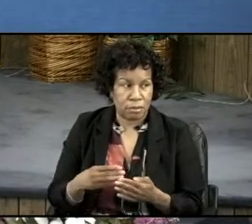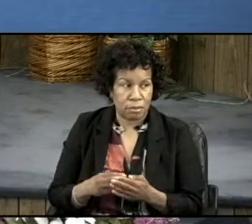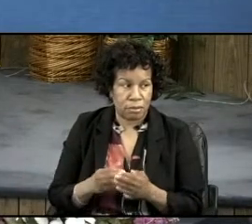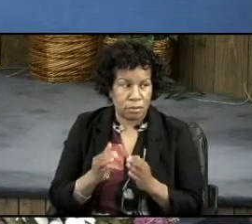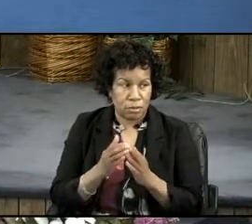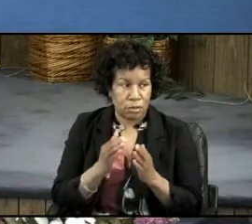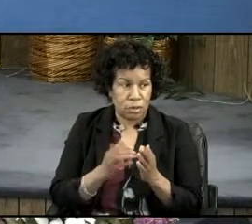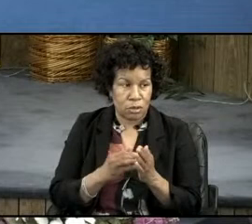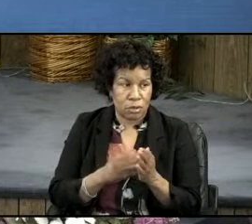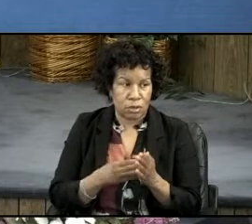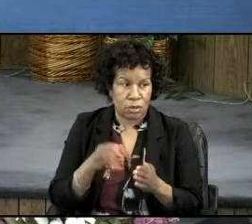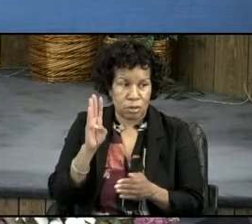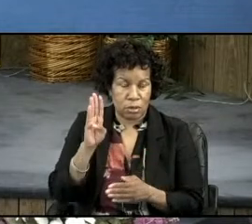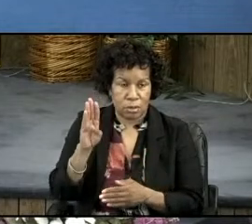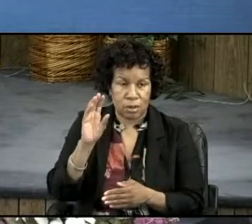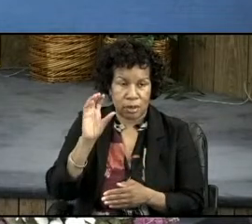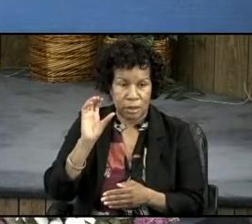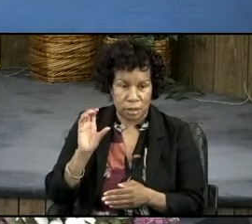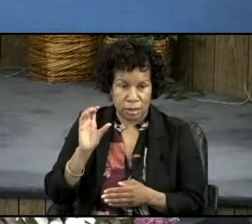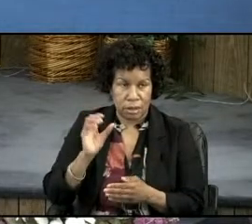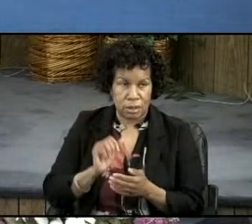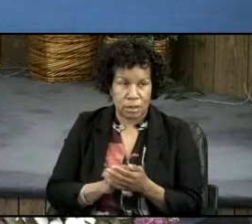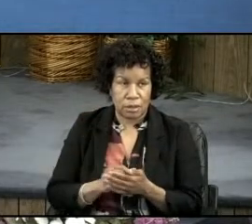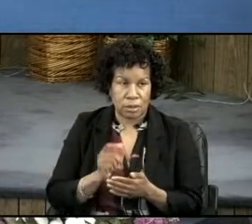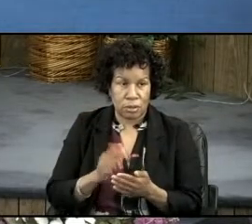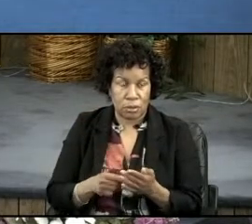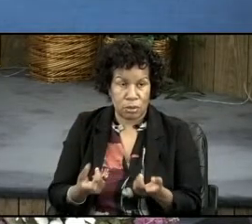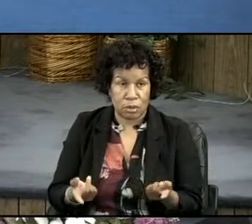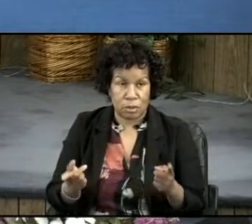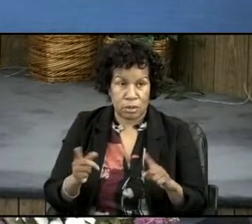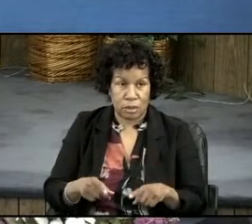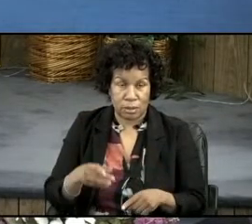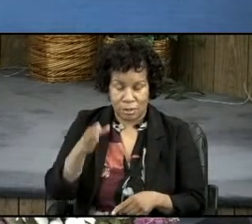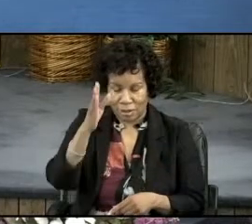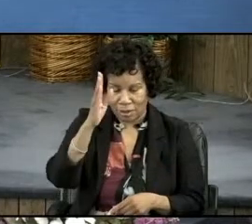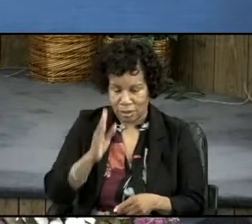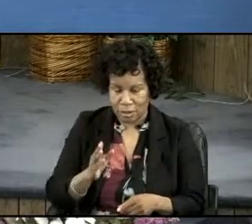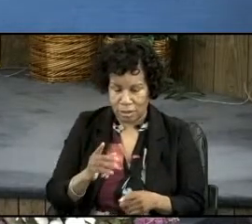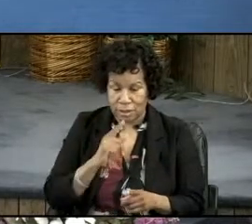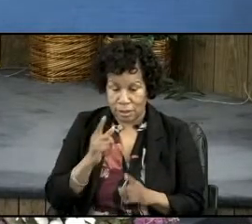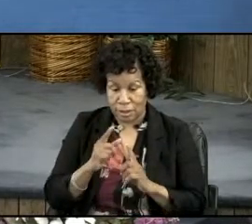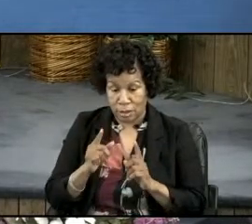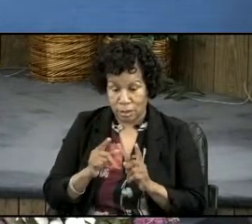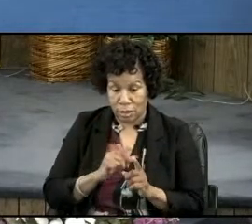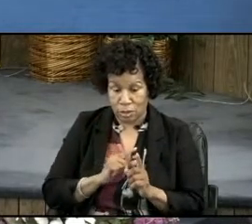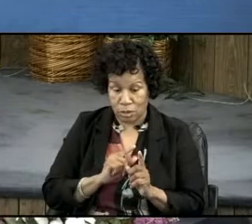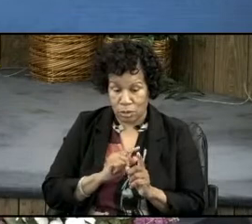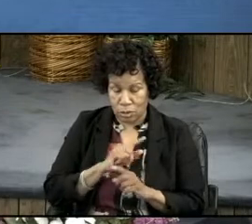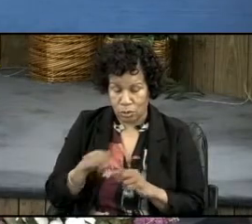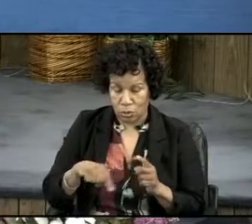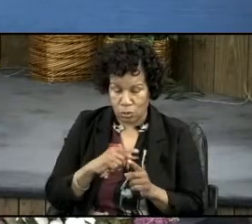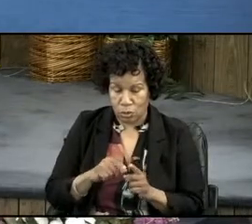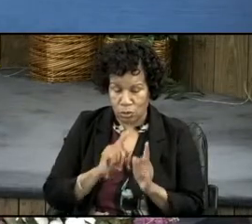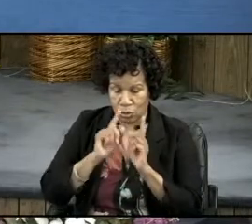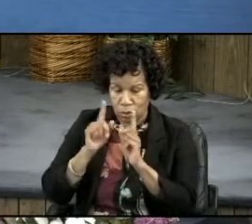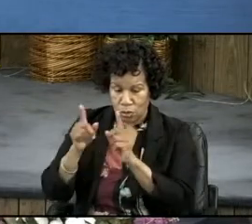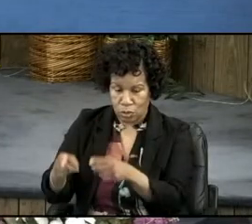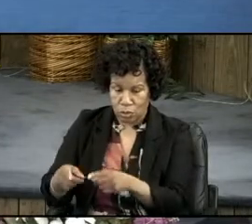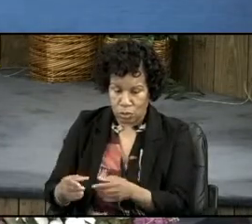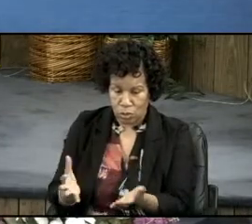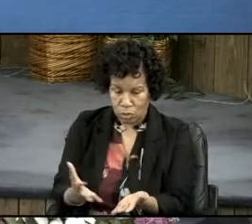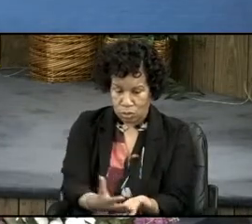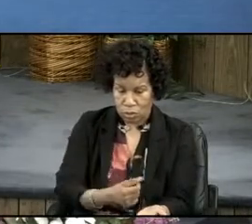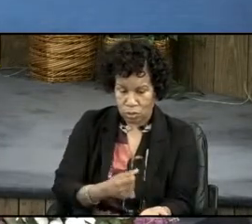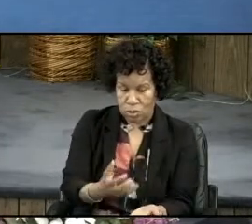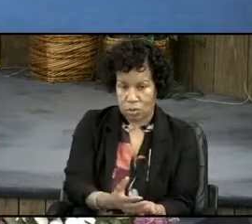BC, until that time, what would happen is God would tell them where to go, and they would gather all the men